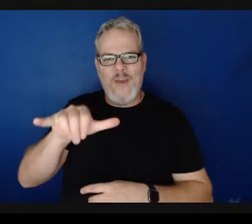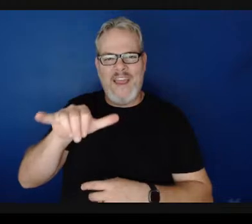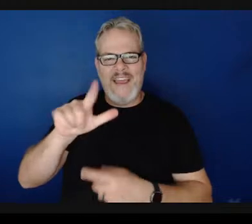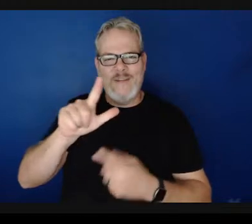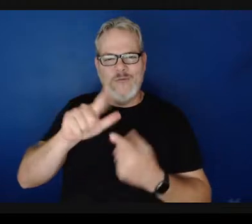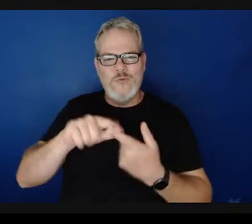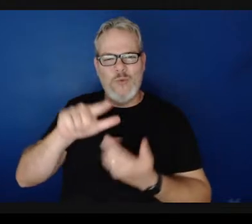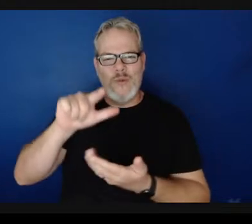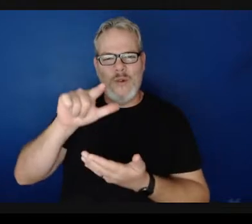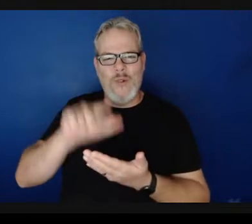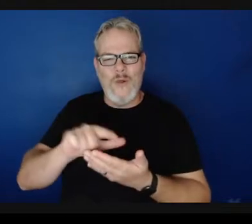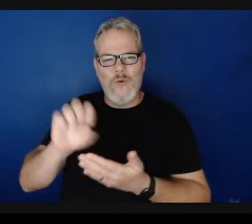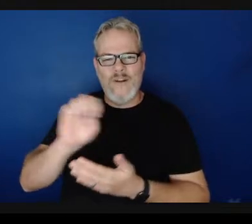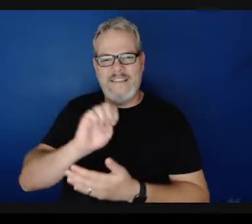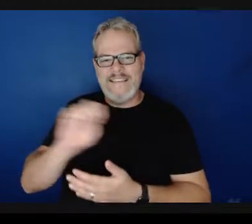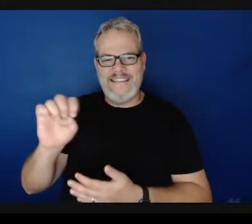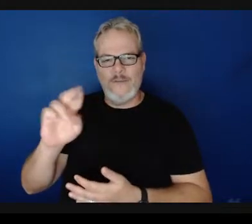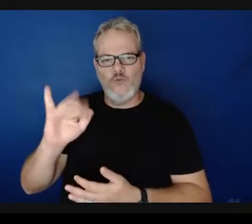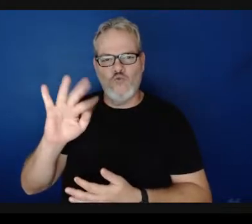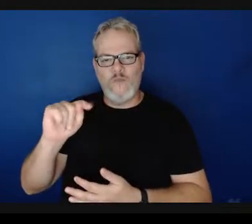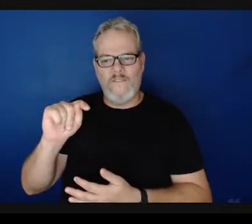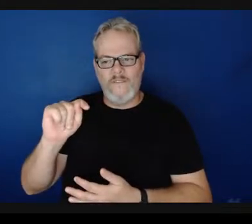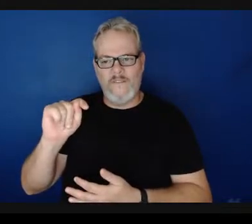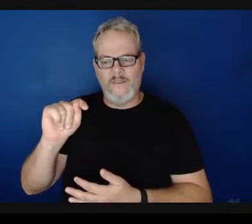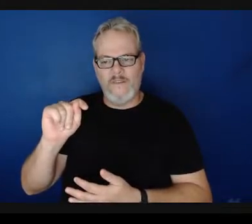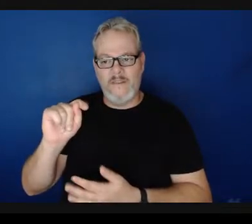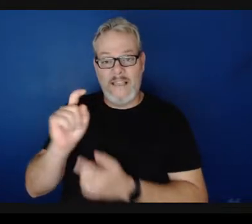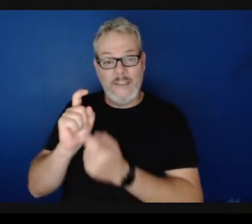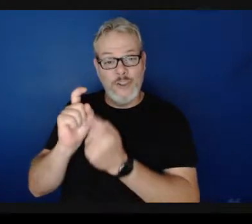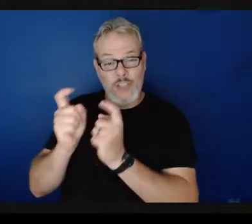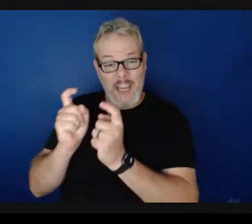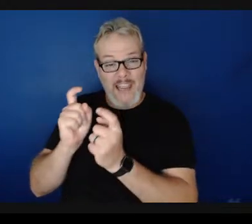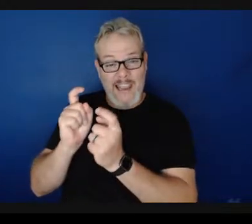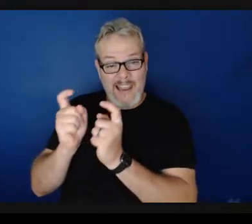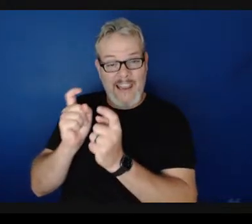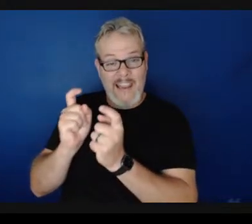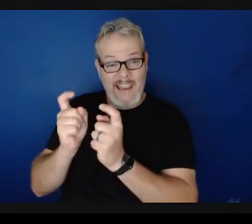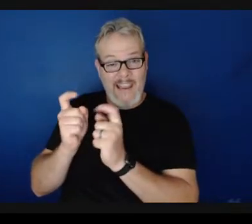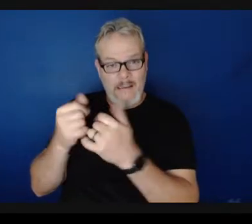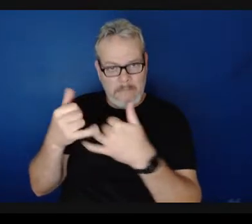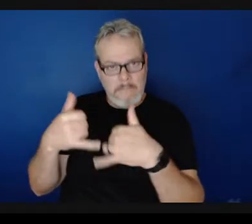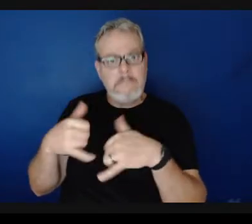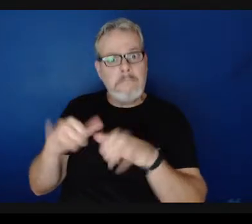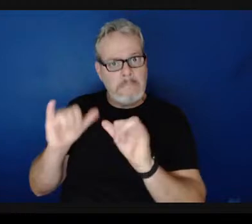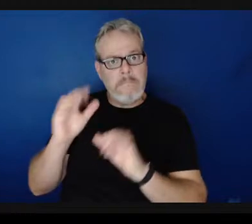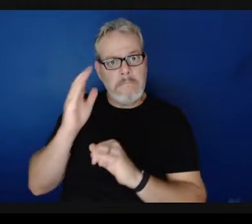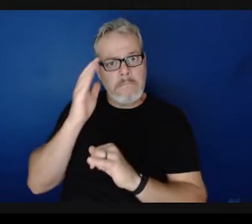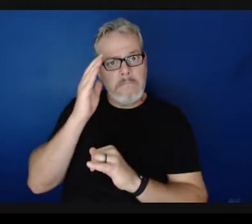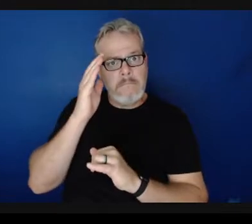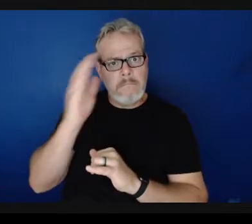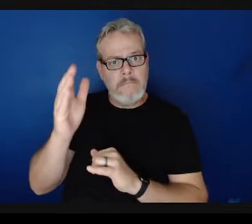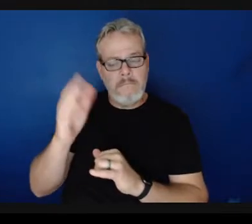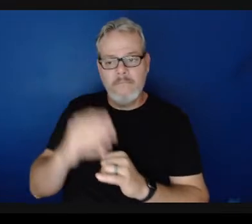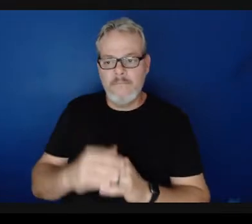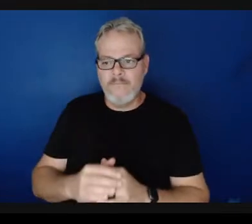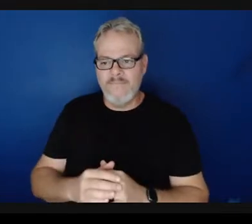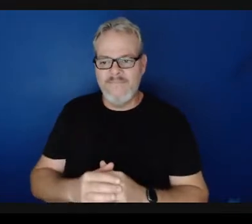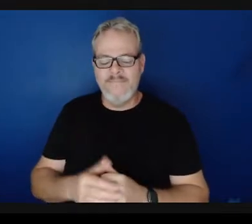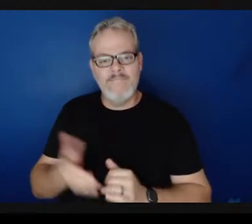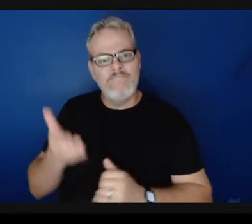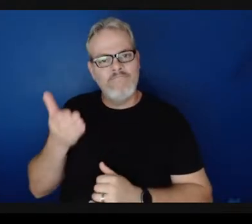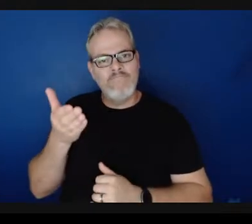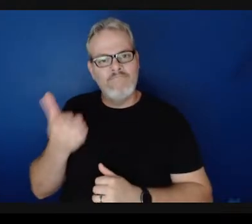over here at Pu'o'o. Just seeing it change a little bit, and there's still a buffer zone beyond here as well. So that is our